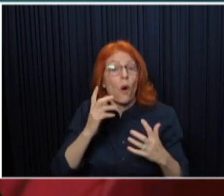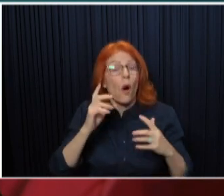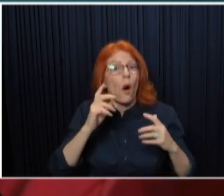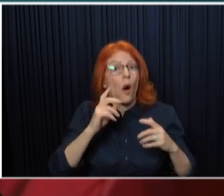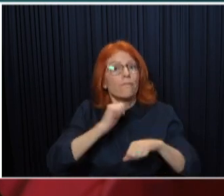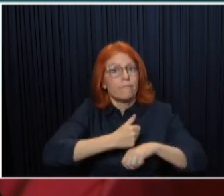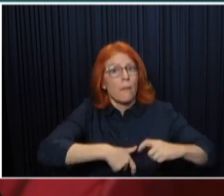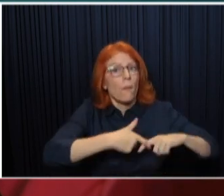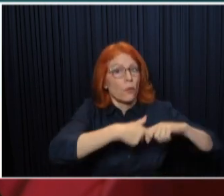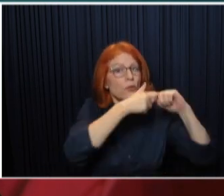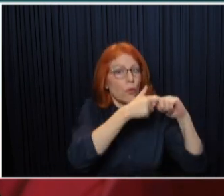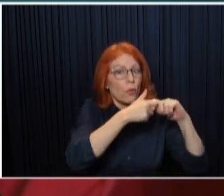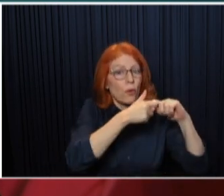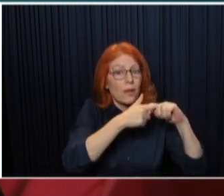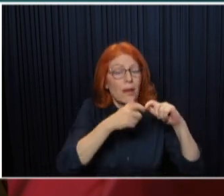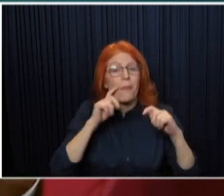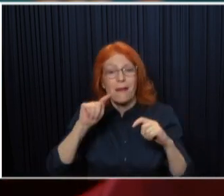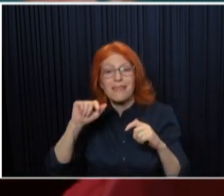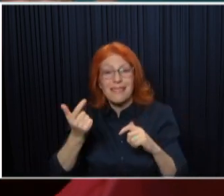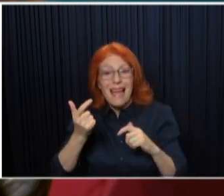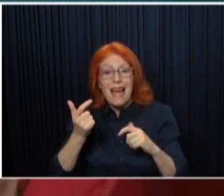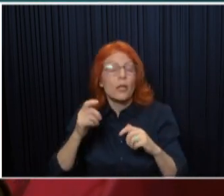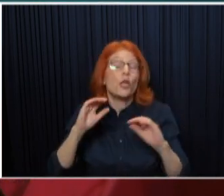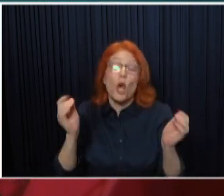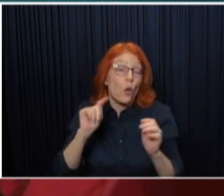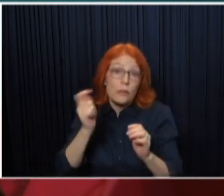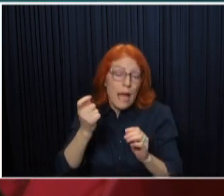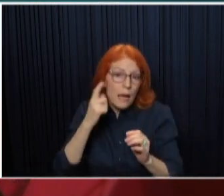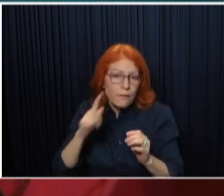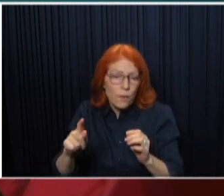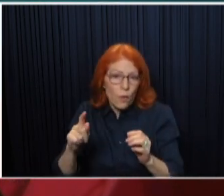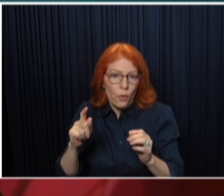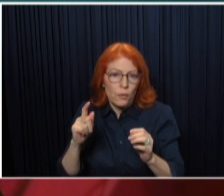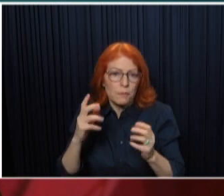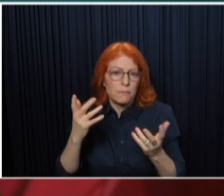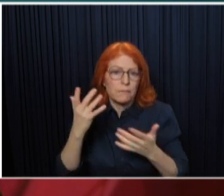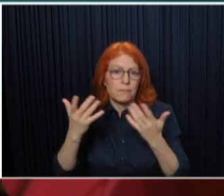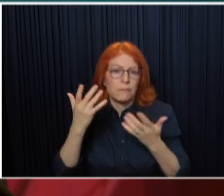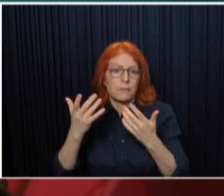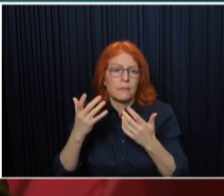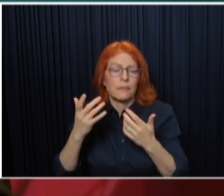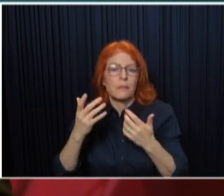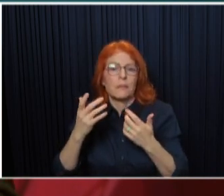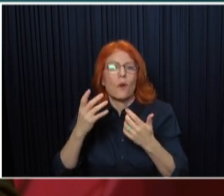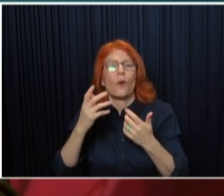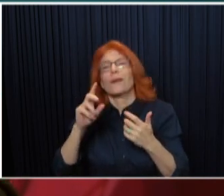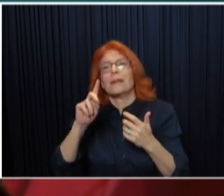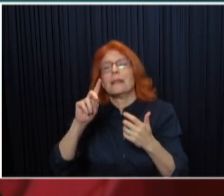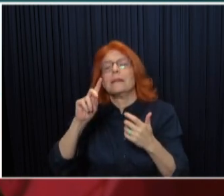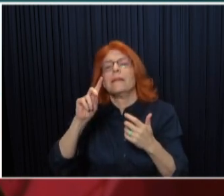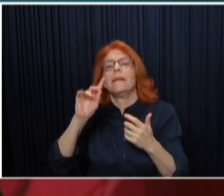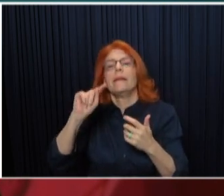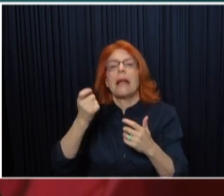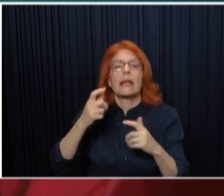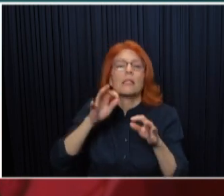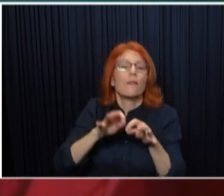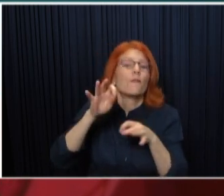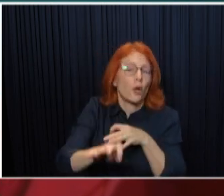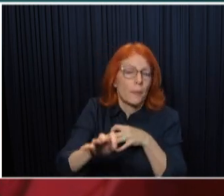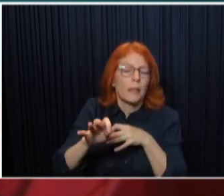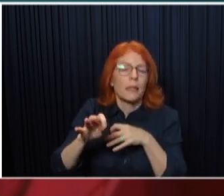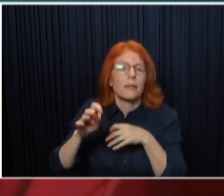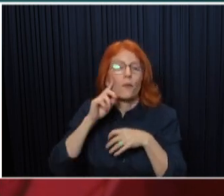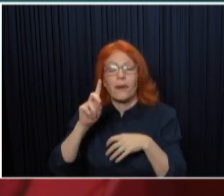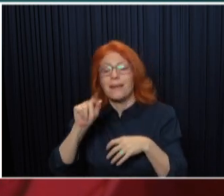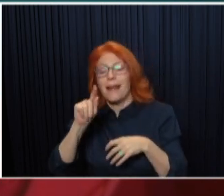moratorium on no taxes for the tax deferments, I guess you'd say, for the